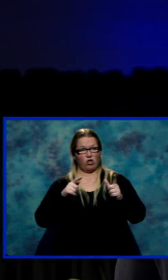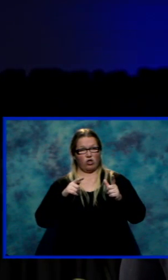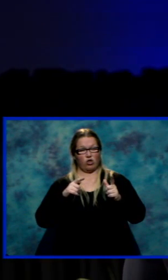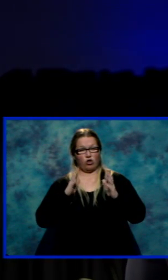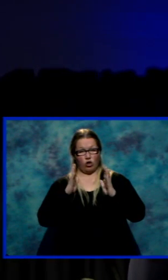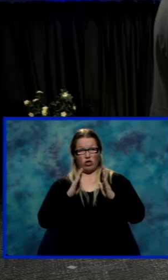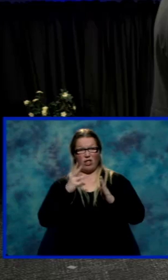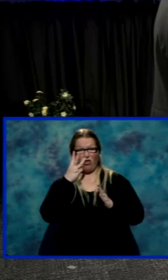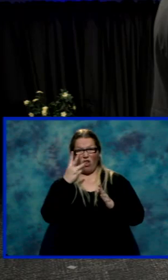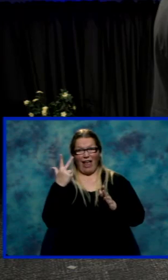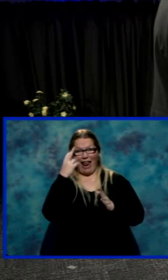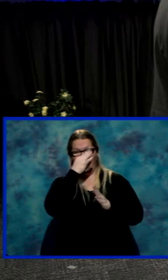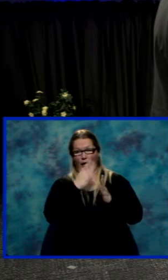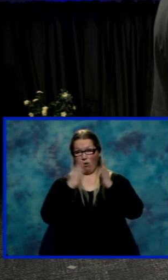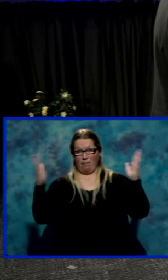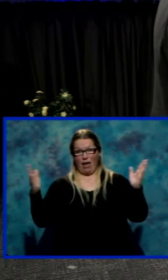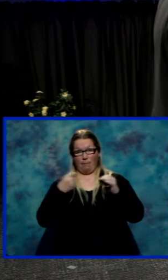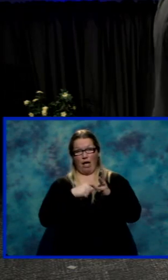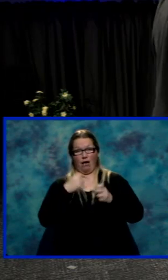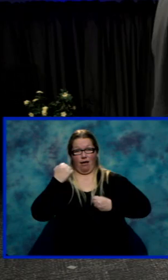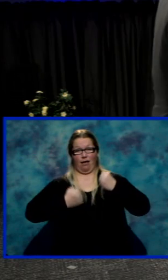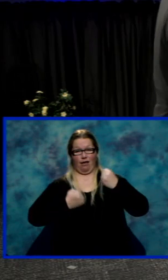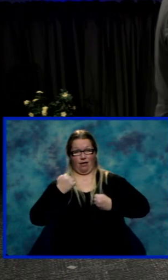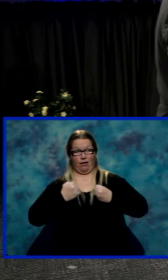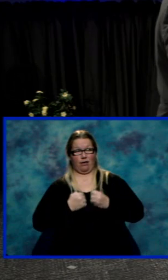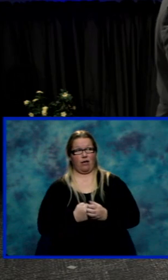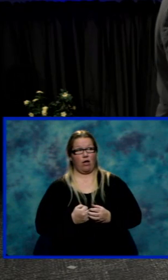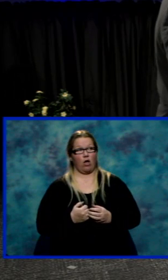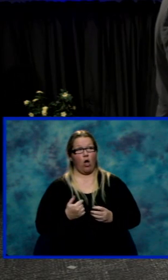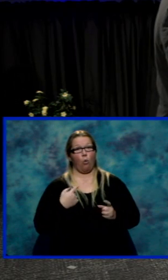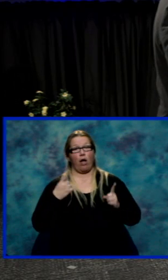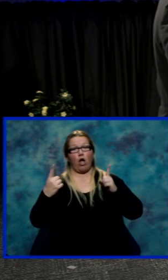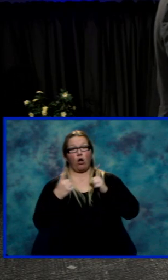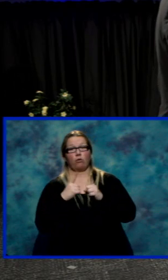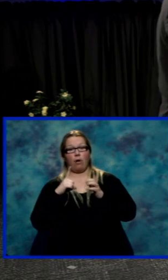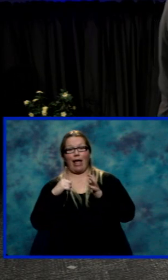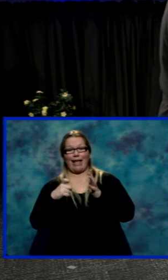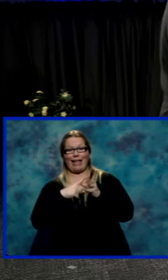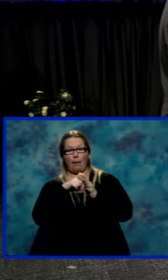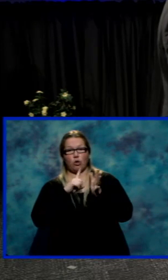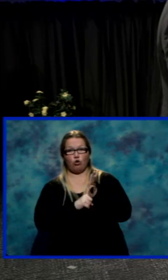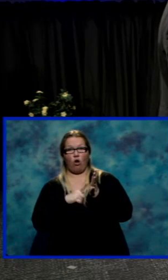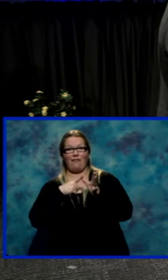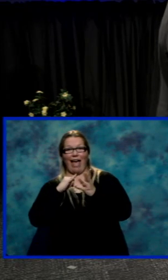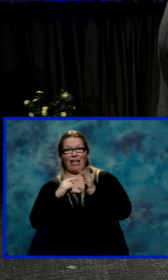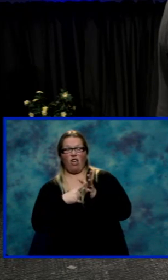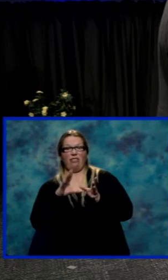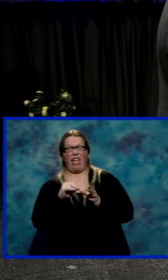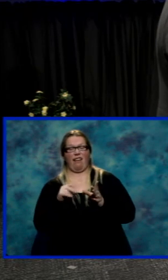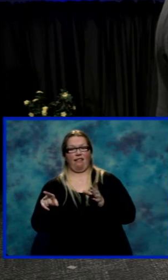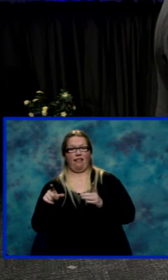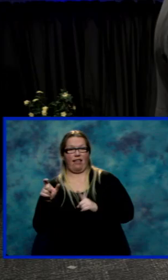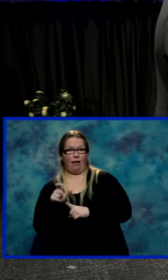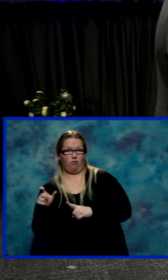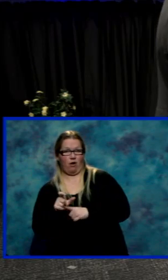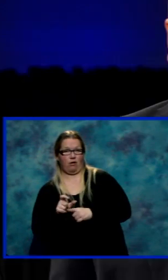apart by car. Wow. 38 hours apart. We're closer to the capitals of Asia than we are to Canberra. In Western